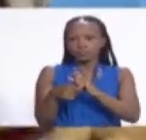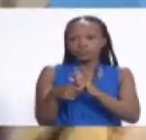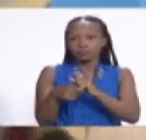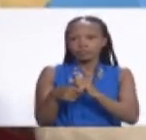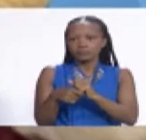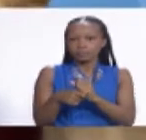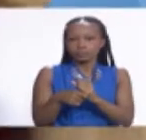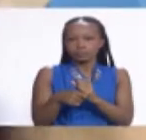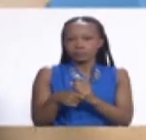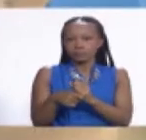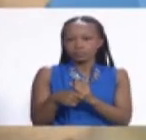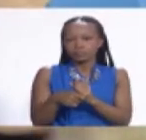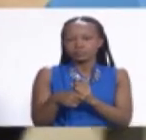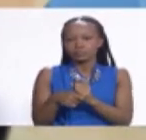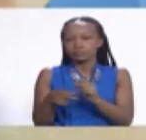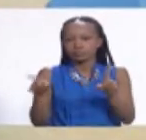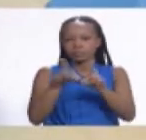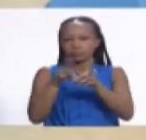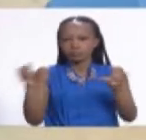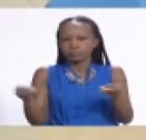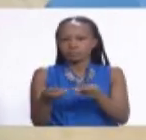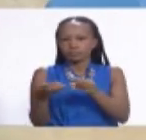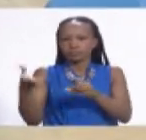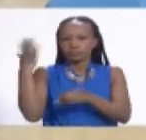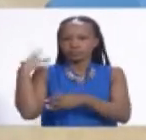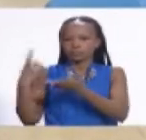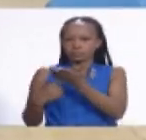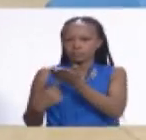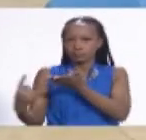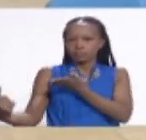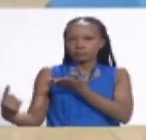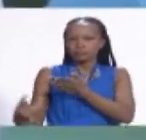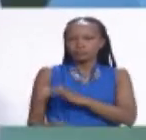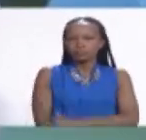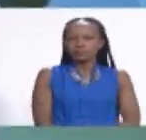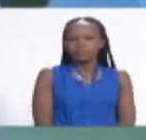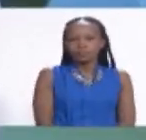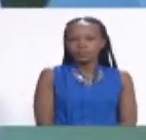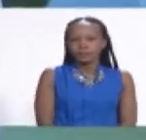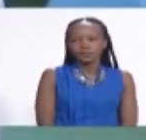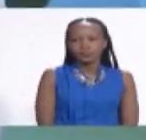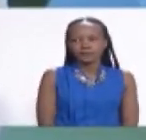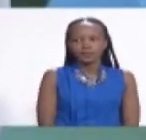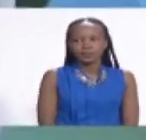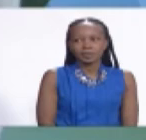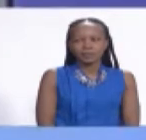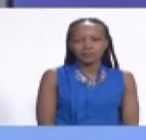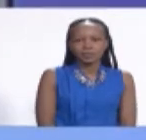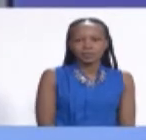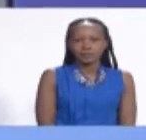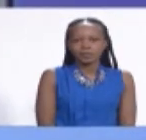conferences and meetings last week. Reporting for Ebru TV, I'm Kaindo Stefano.